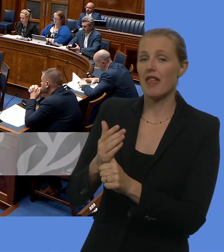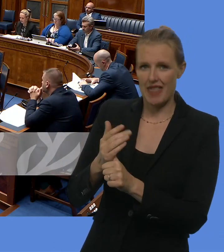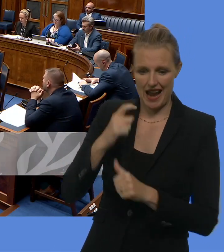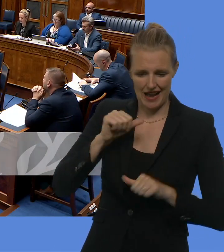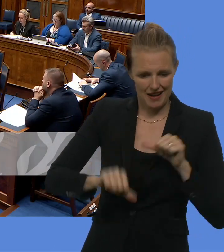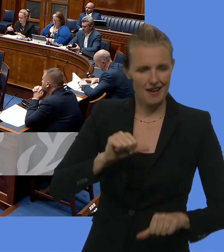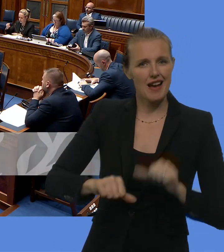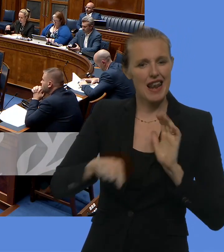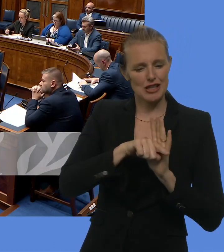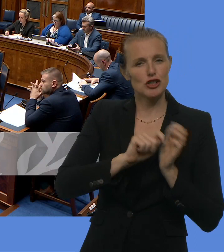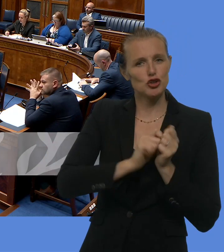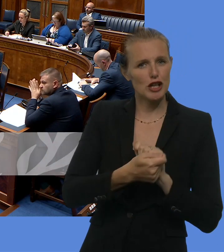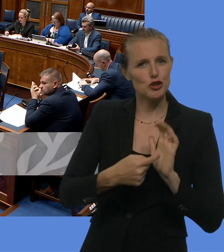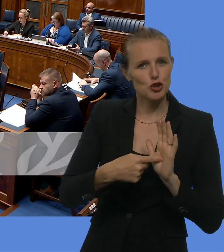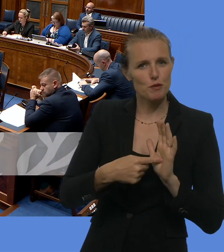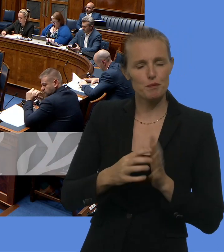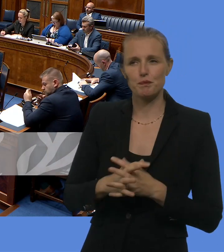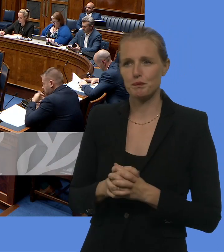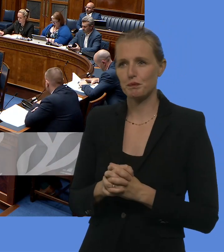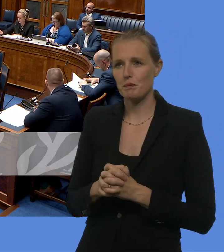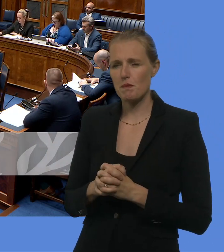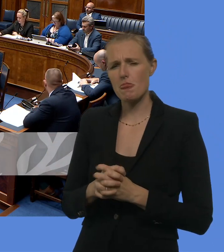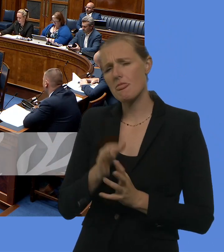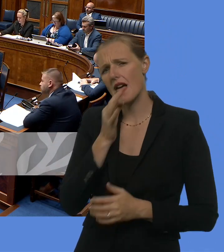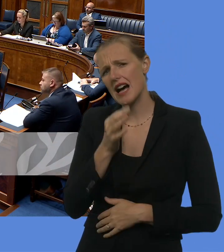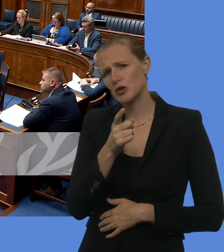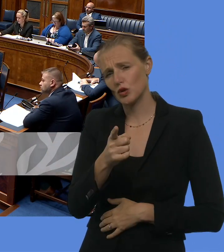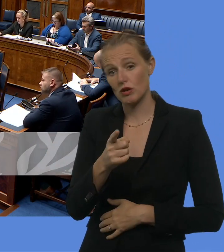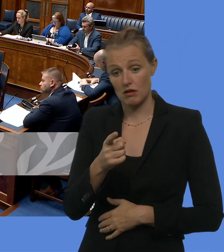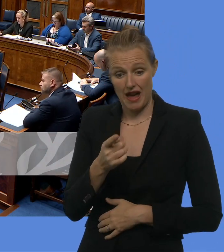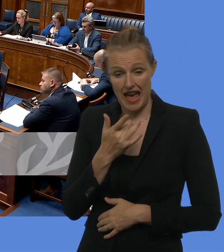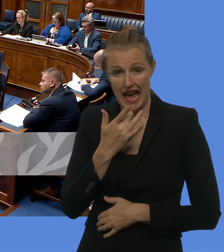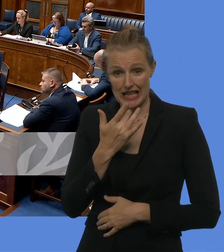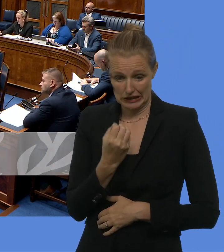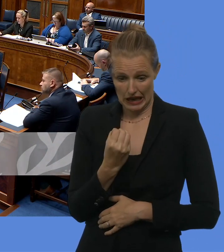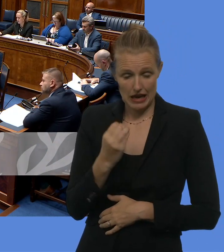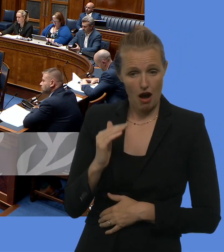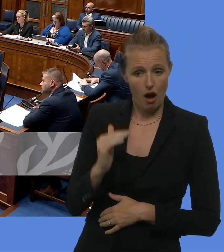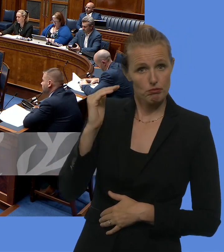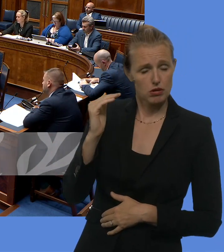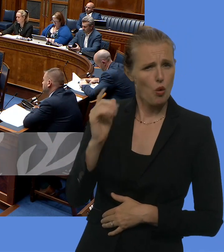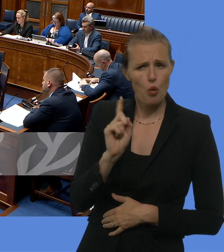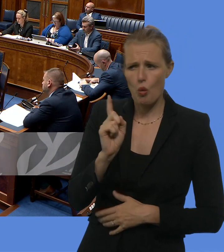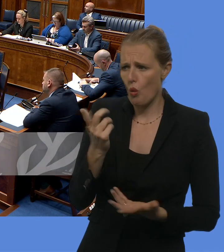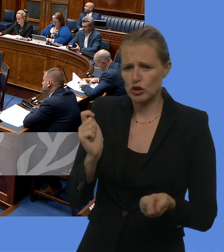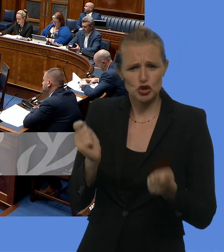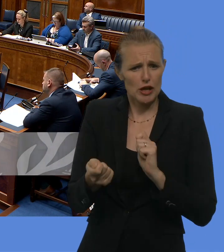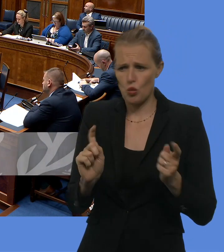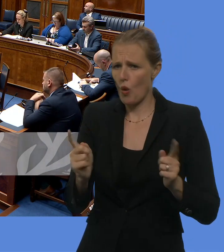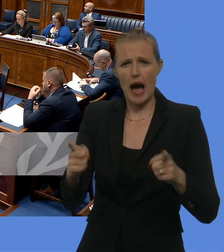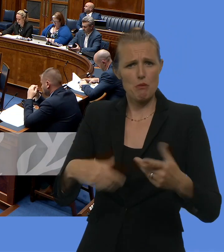you, Minister. Minister, could you please outline what would be the effect of increasing the minimum wage? Thank you.